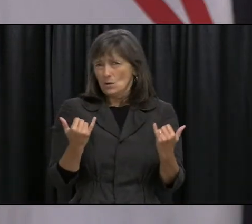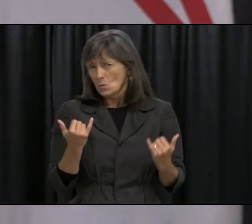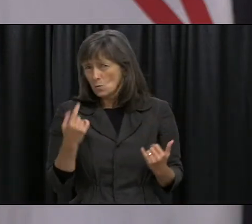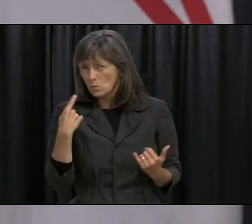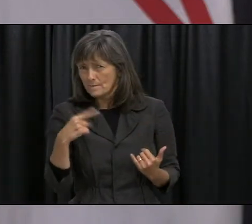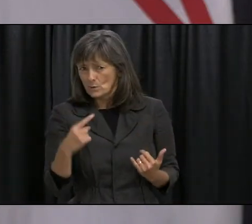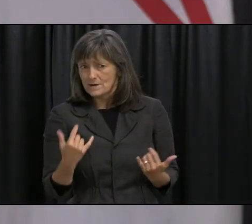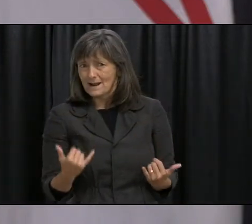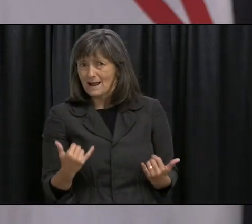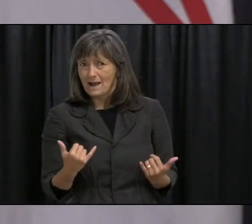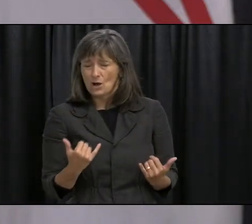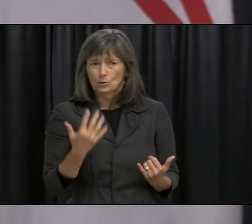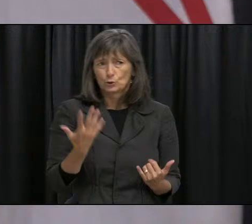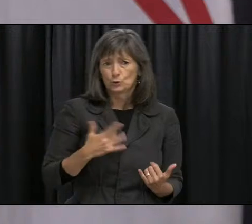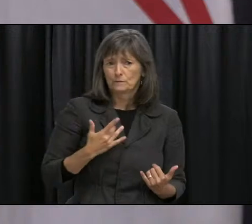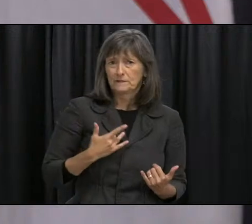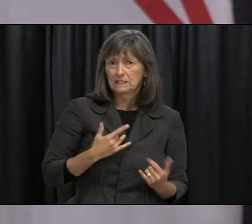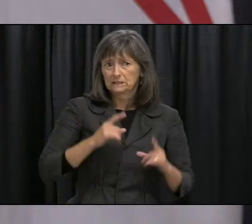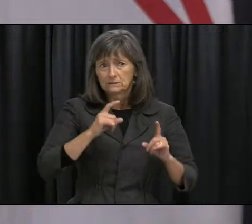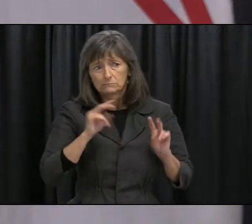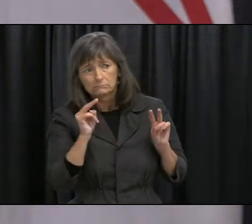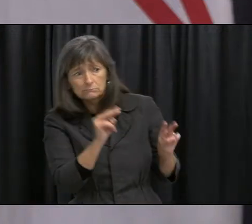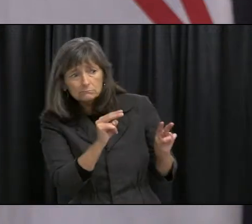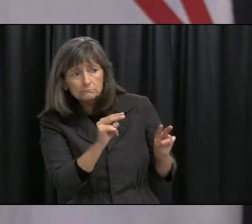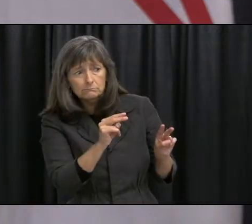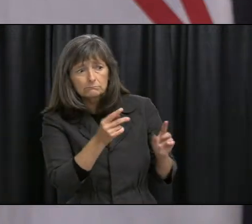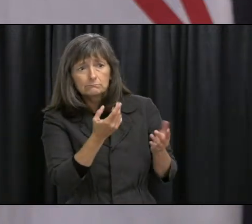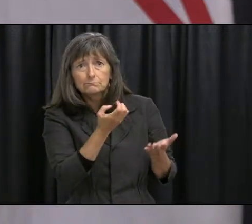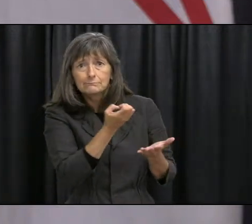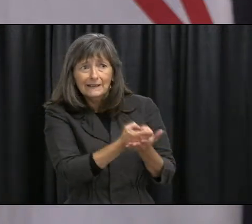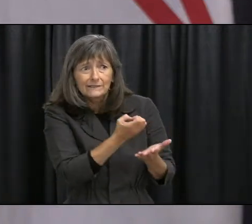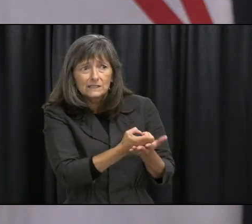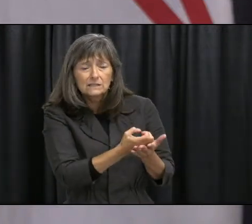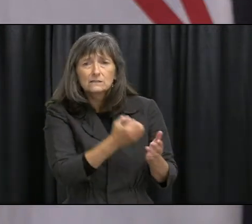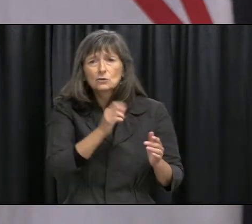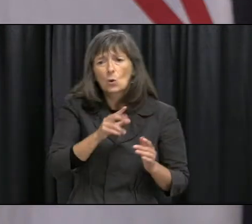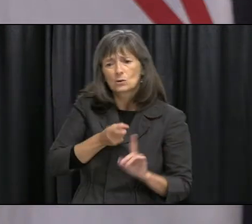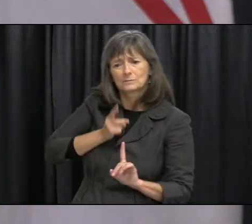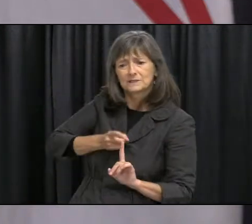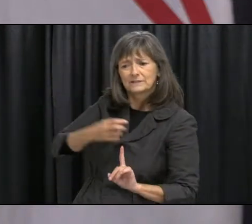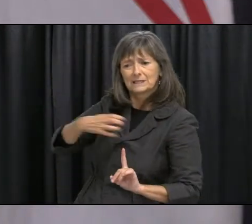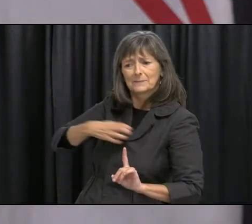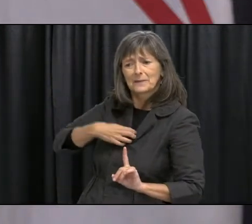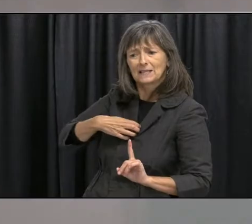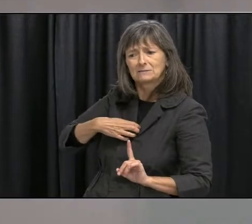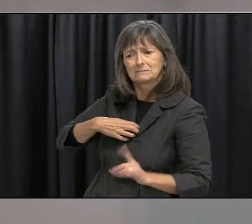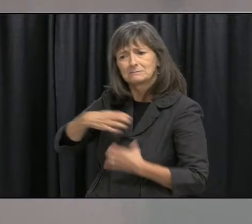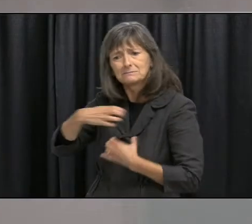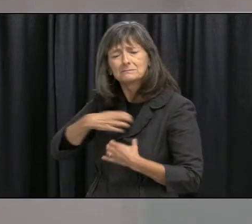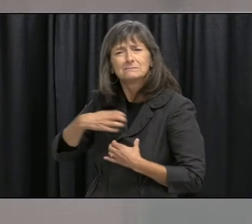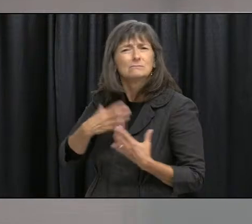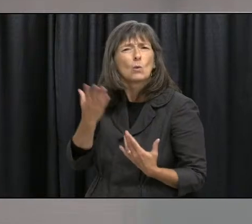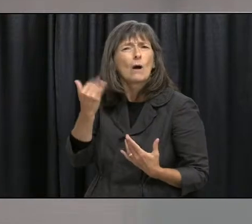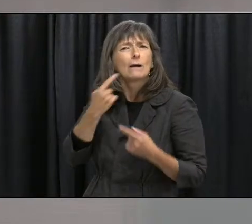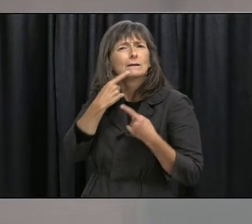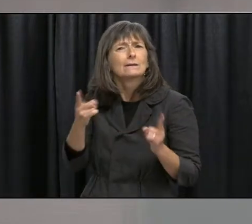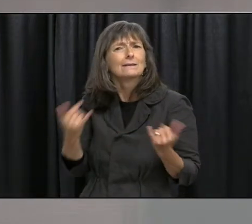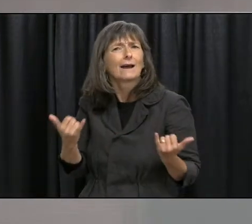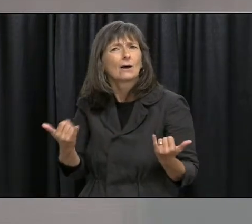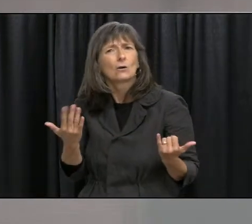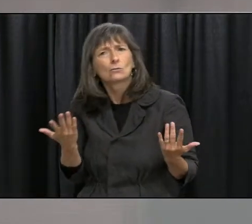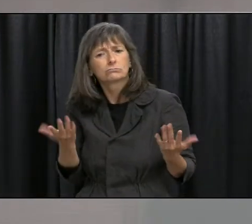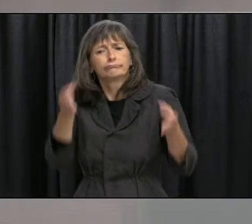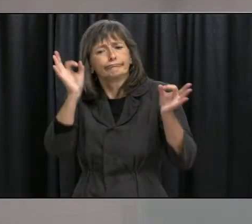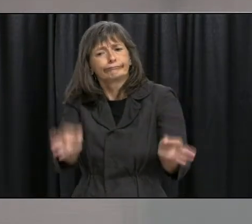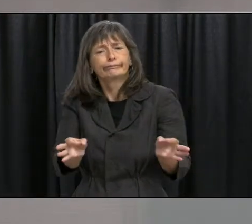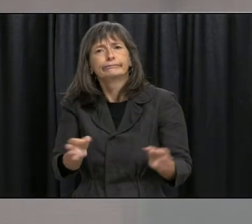an epidemiological reason? Is it because of the specific complaints from people? Why make this decision